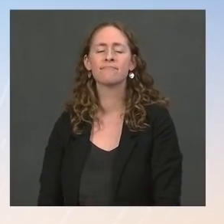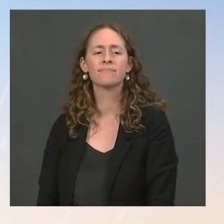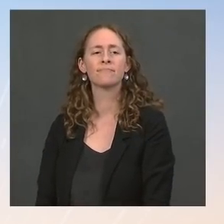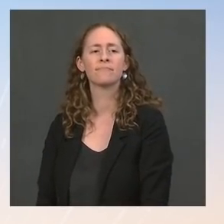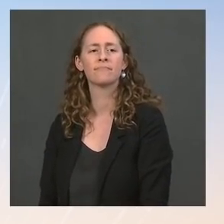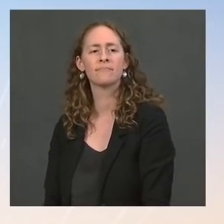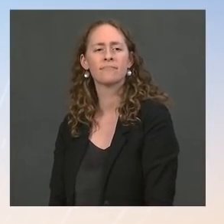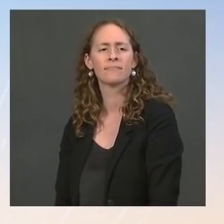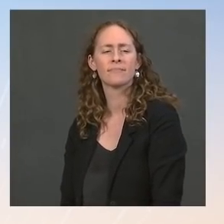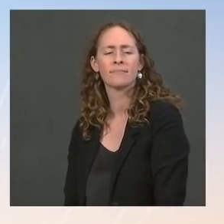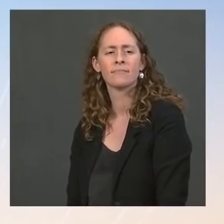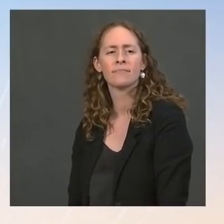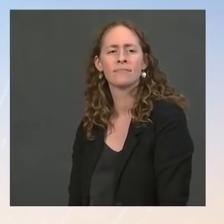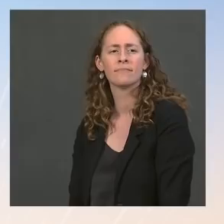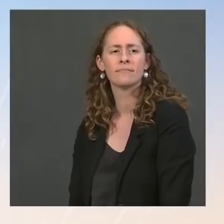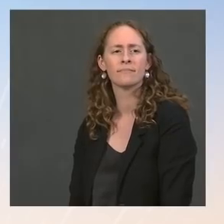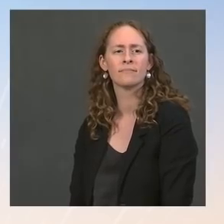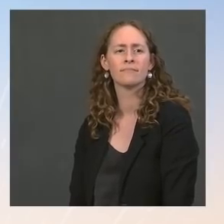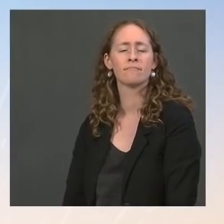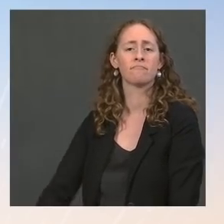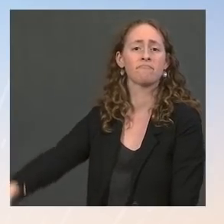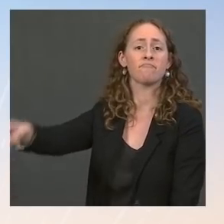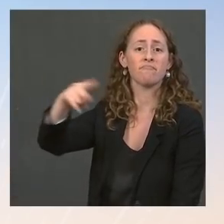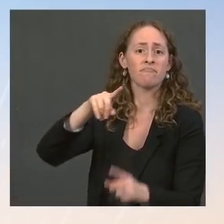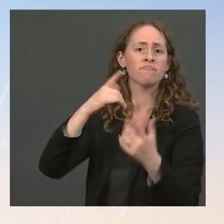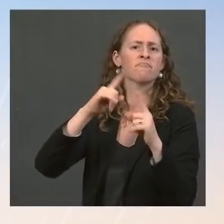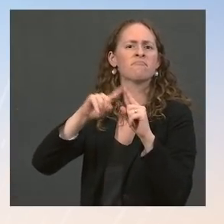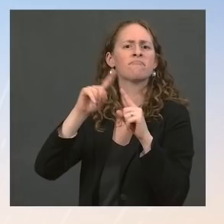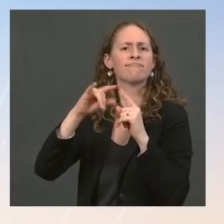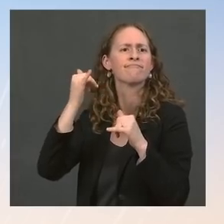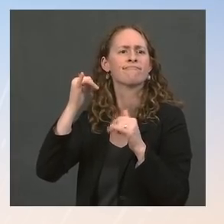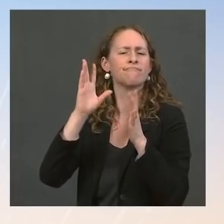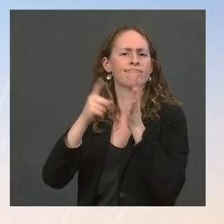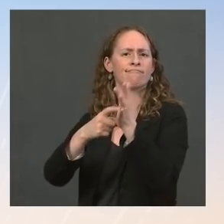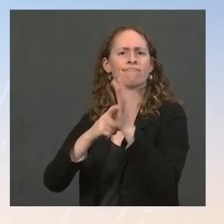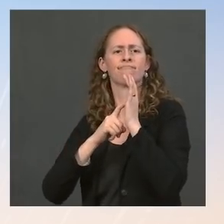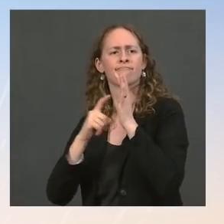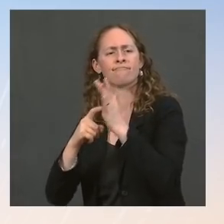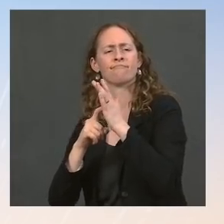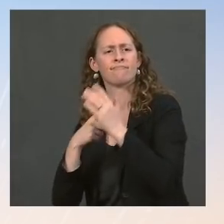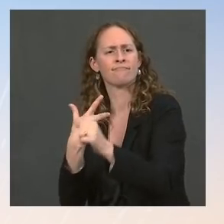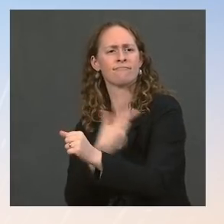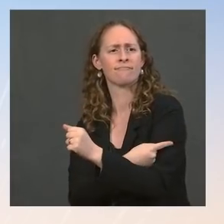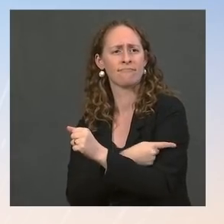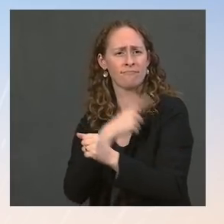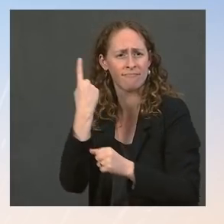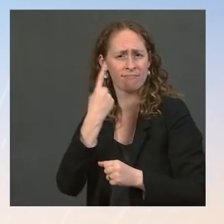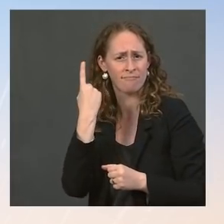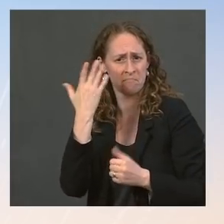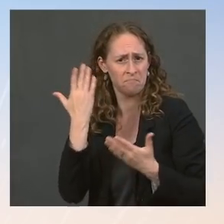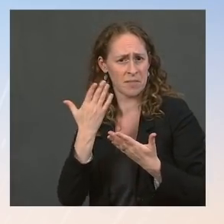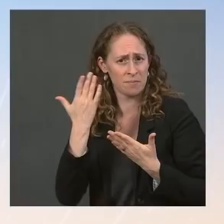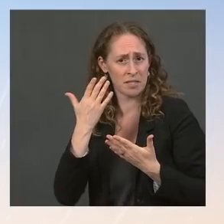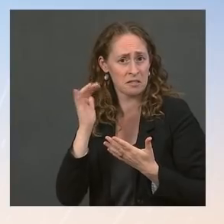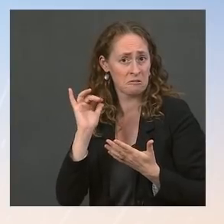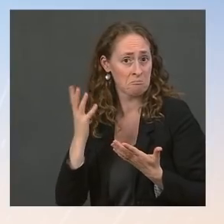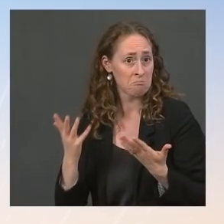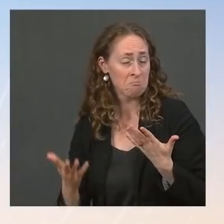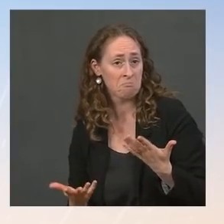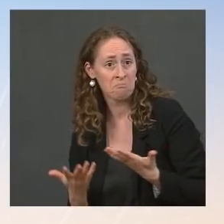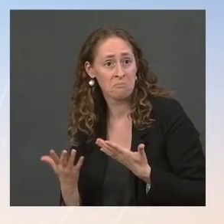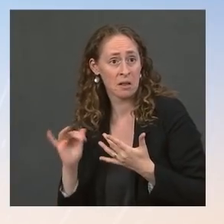putting vaccine mandates in place, does the White House view this as a positive sign for how its own mandates for federal workers